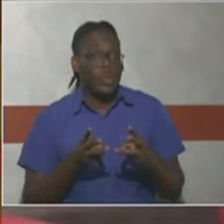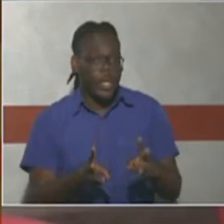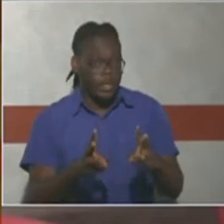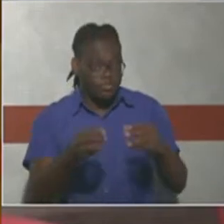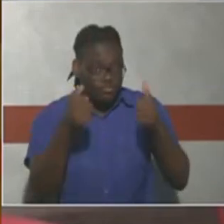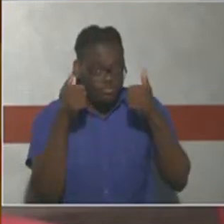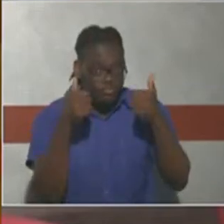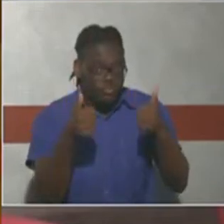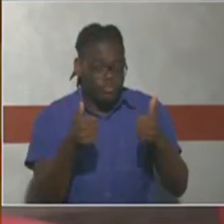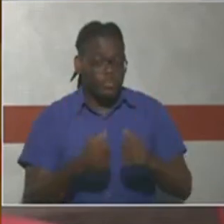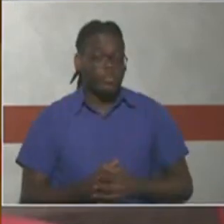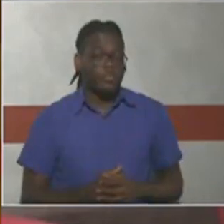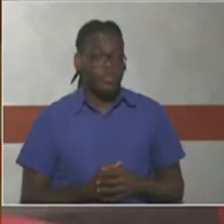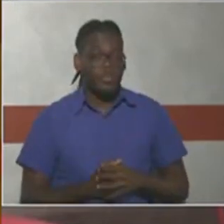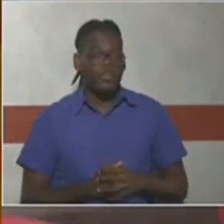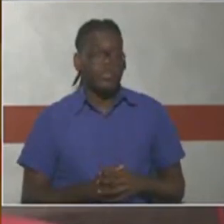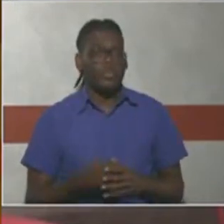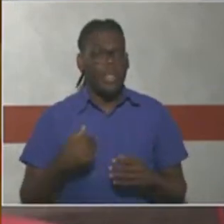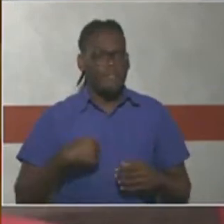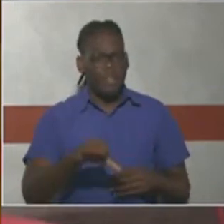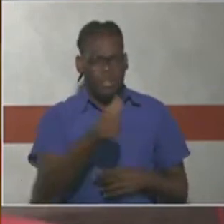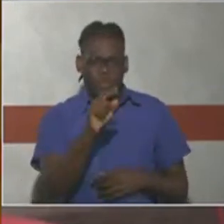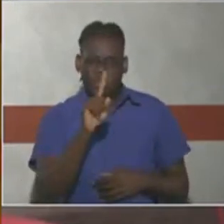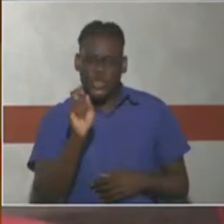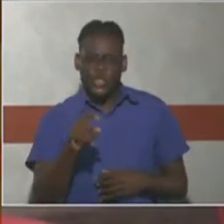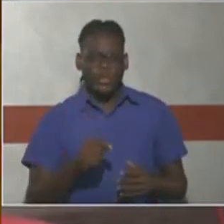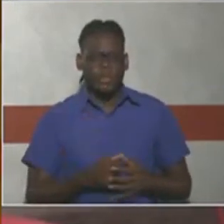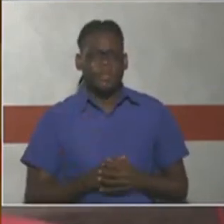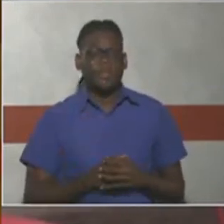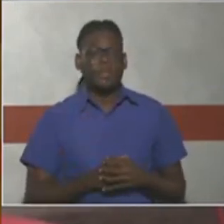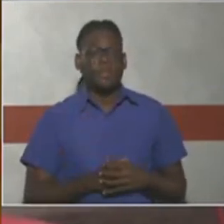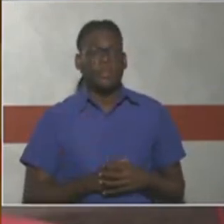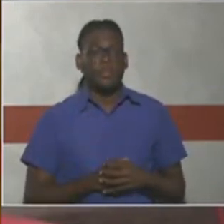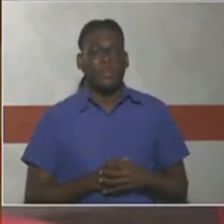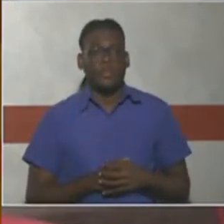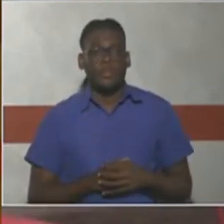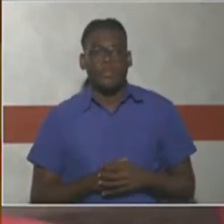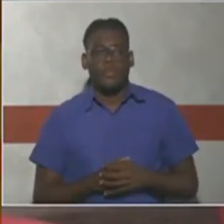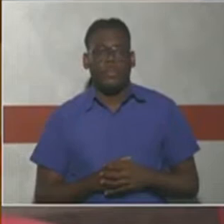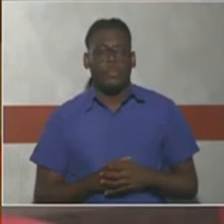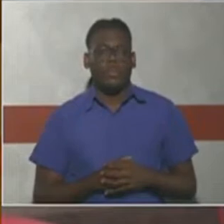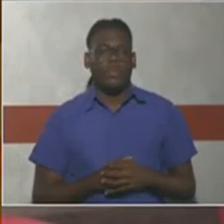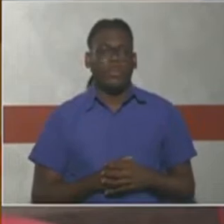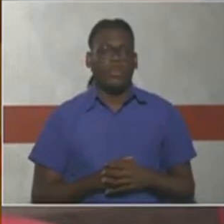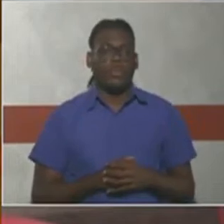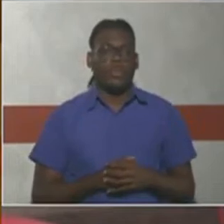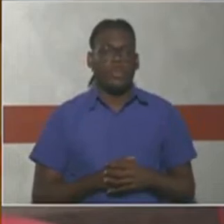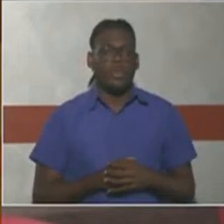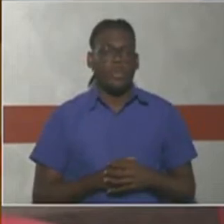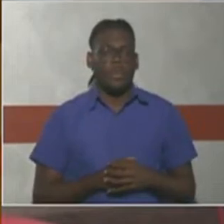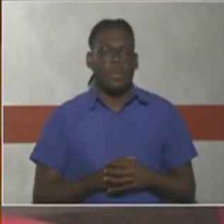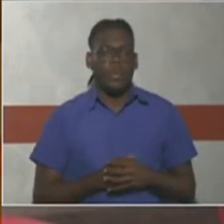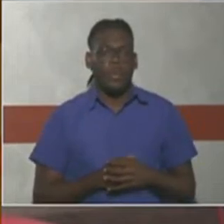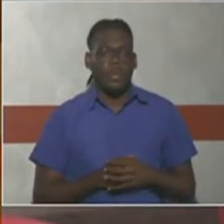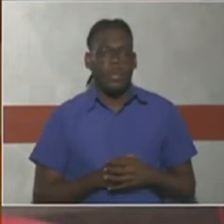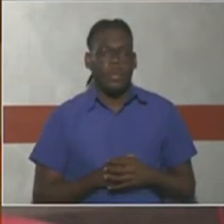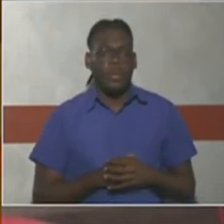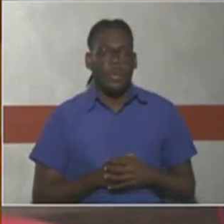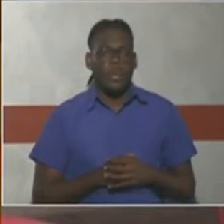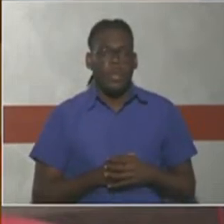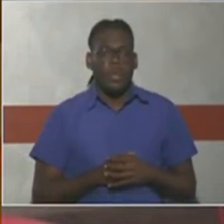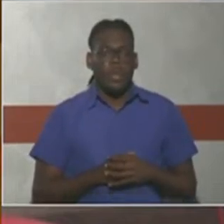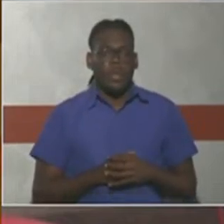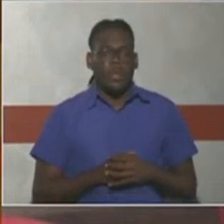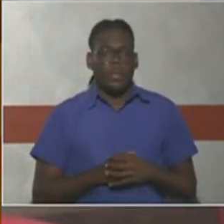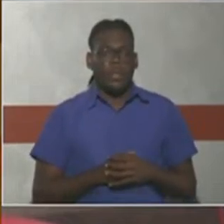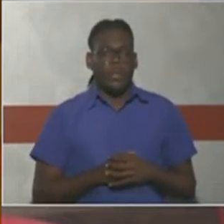to the government, as you pointed out, took a particular position with respect to the Maduro regime, continue to